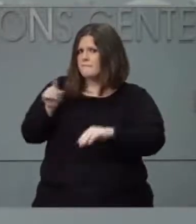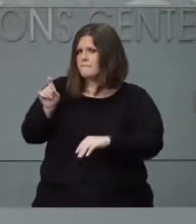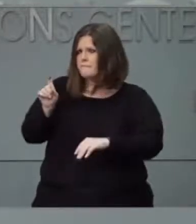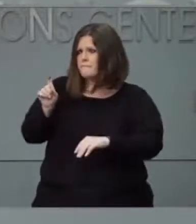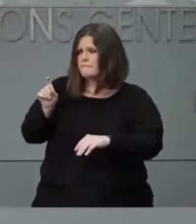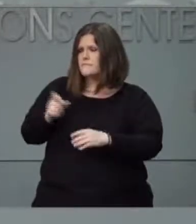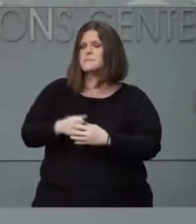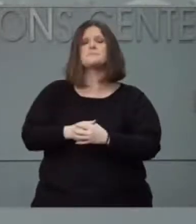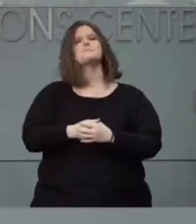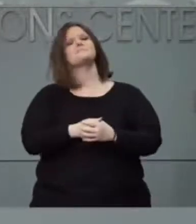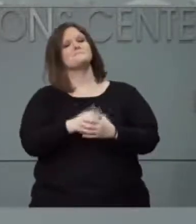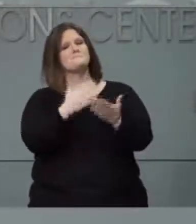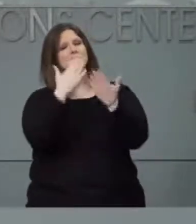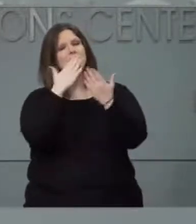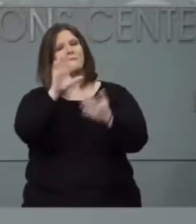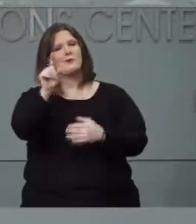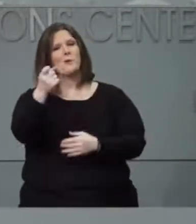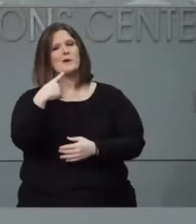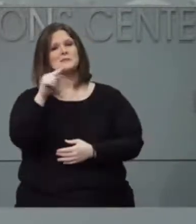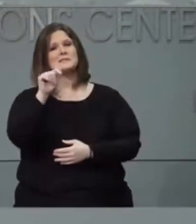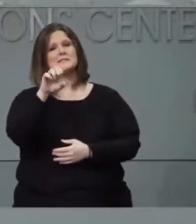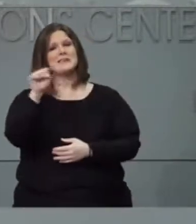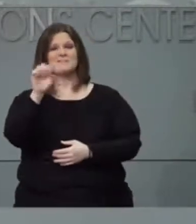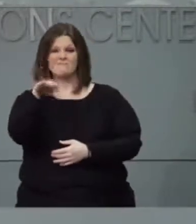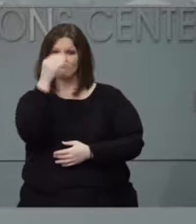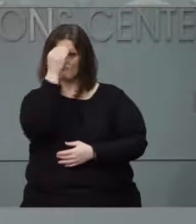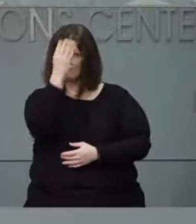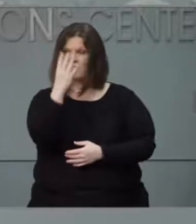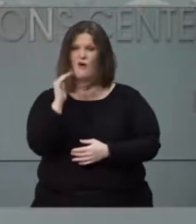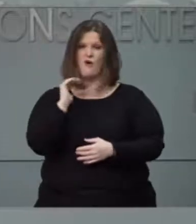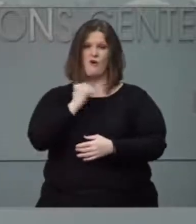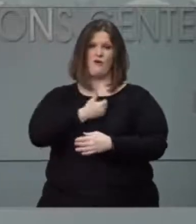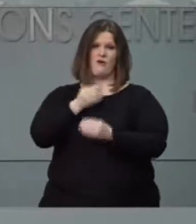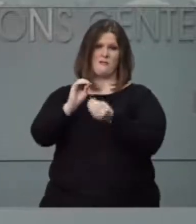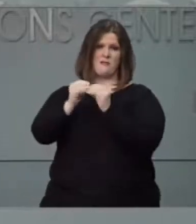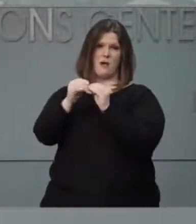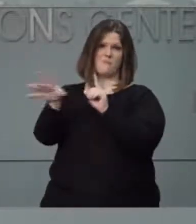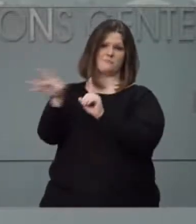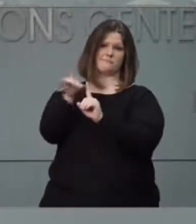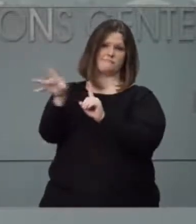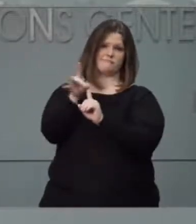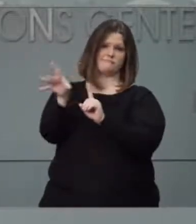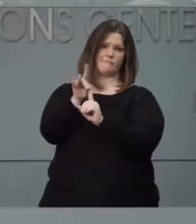that question. Yes, with a record number of cases, when we put up